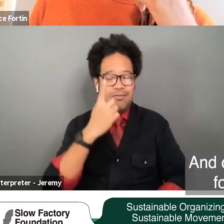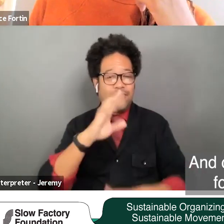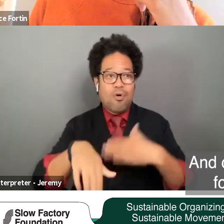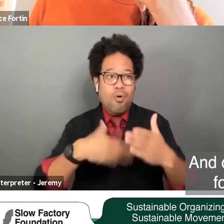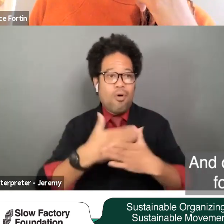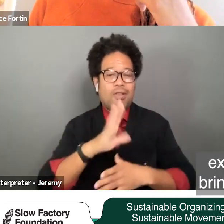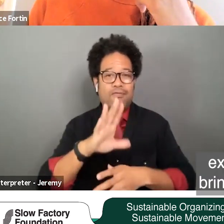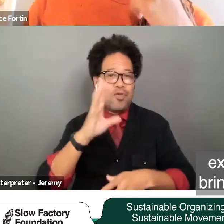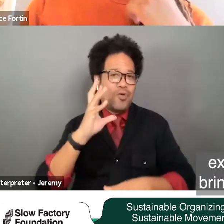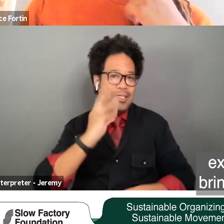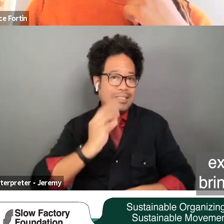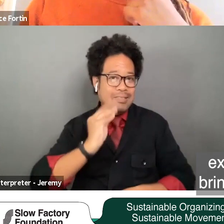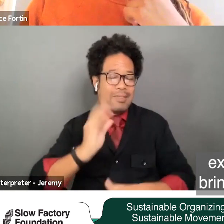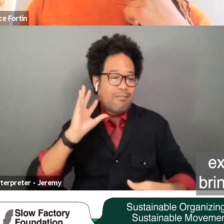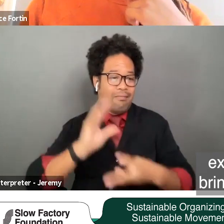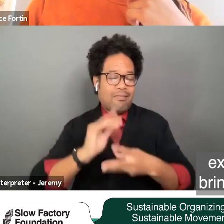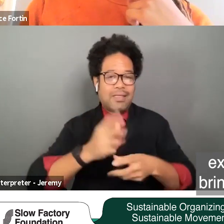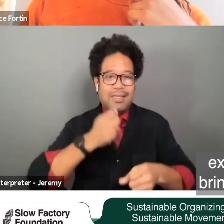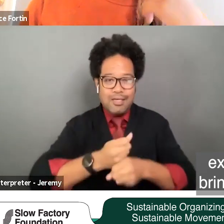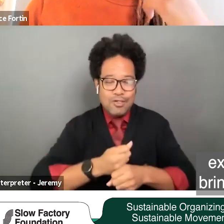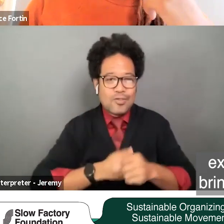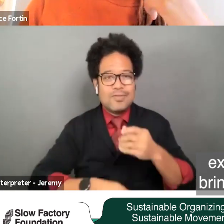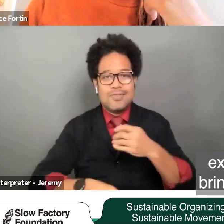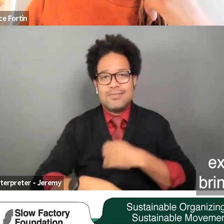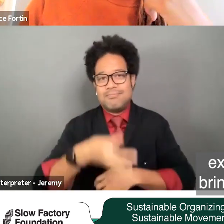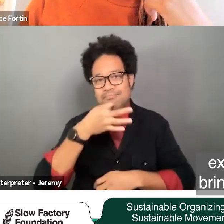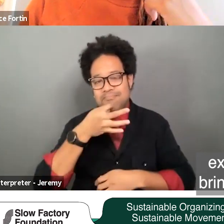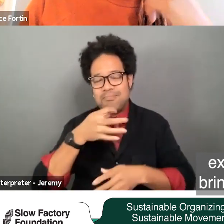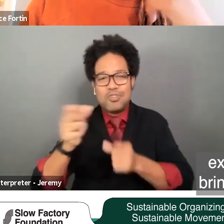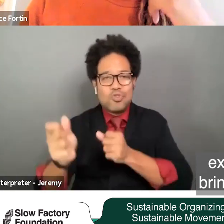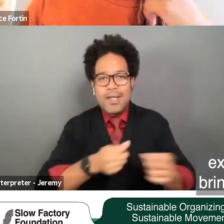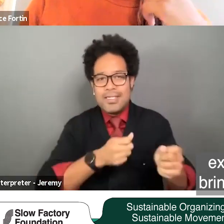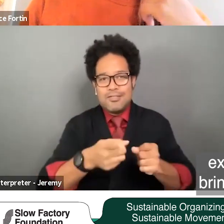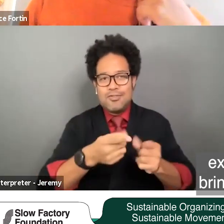years of wisdom, expertise, and strategy that you bring to the